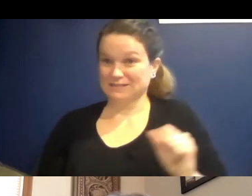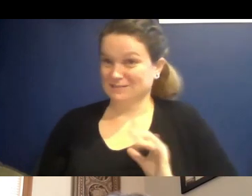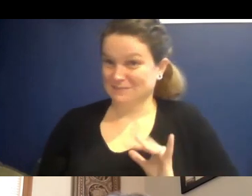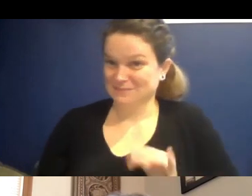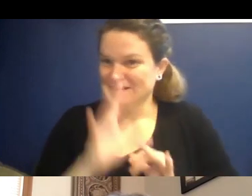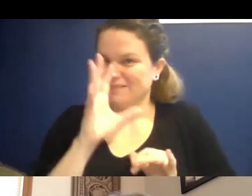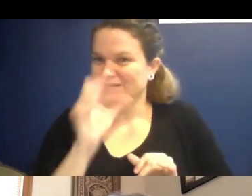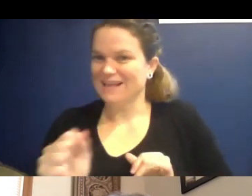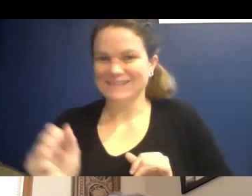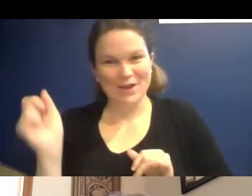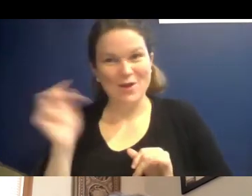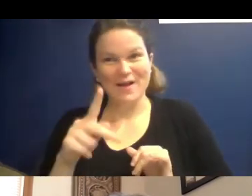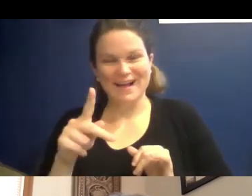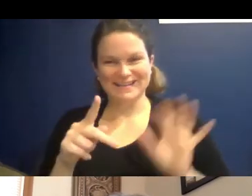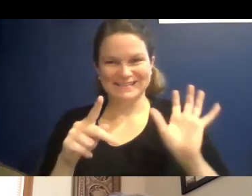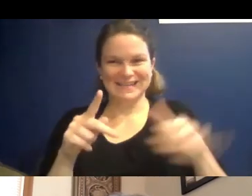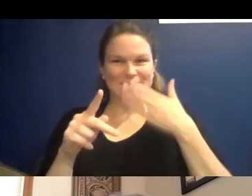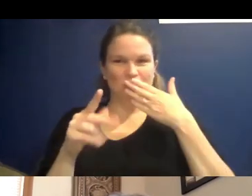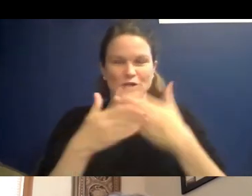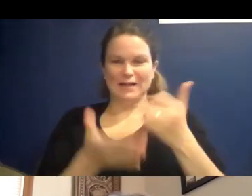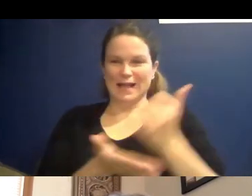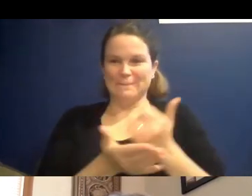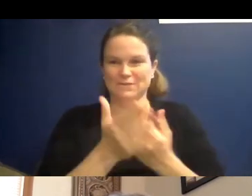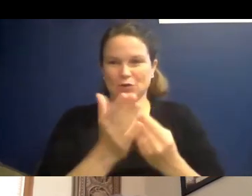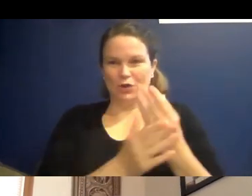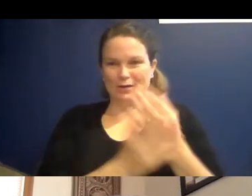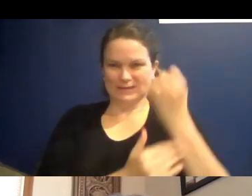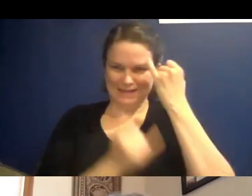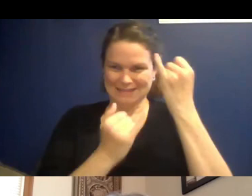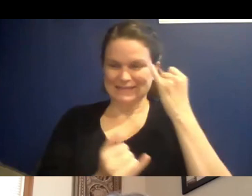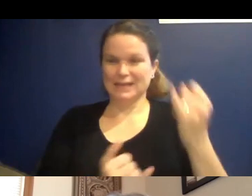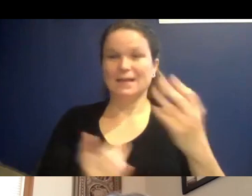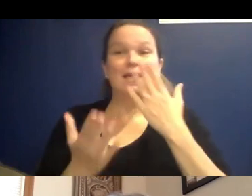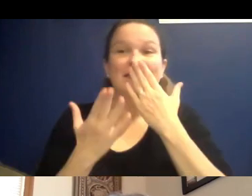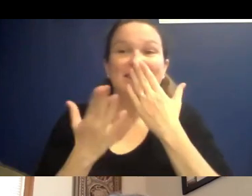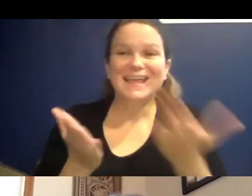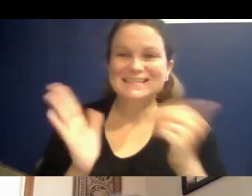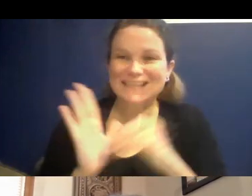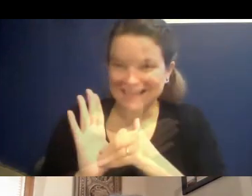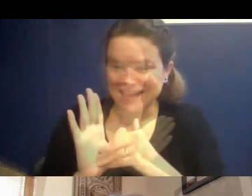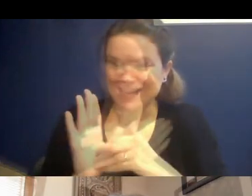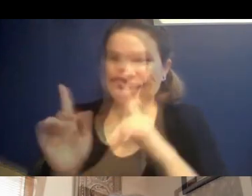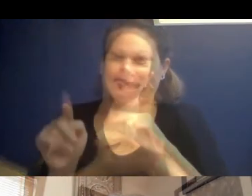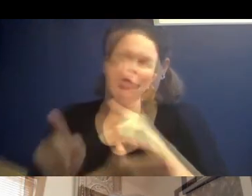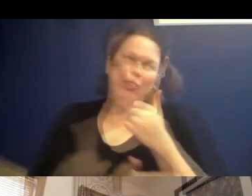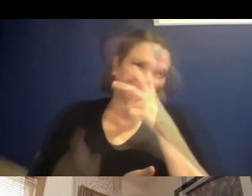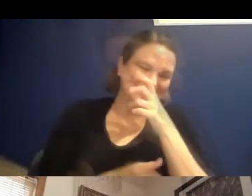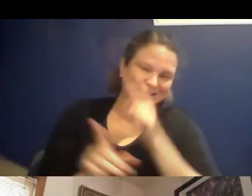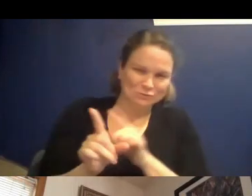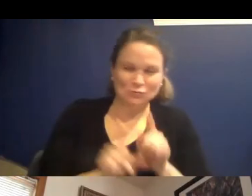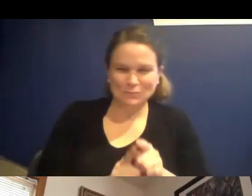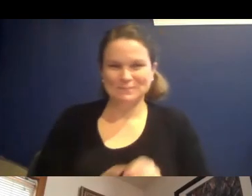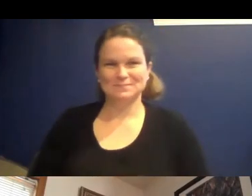Interesting. All right. Well, that's a good, helpful gardening tip. Thanks again, Stephanie, for answering those questions for us.